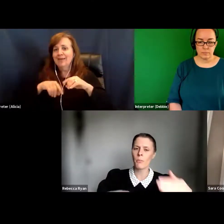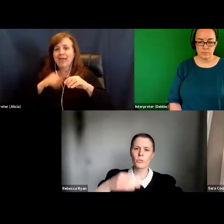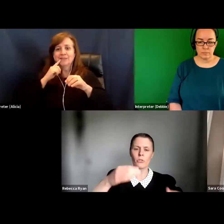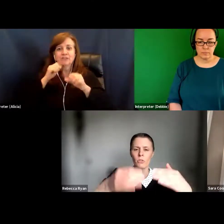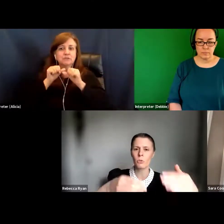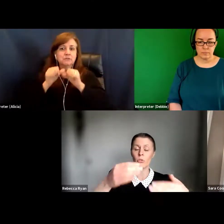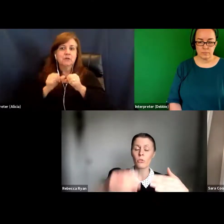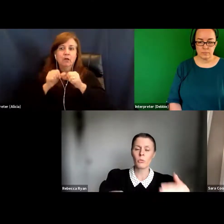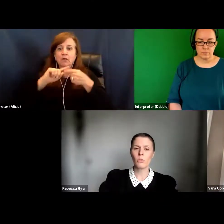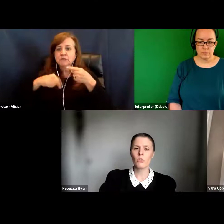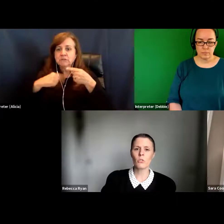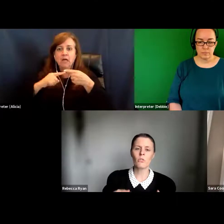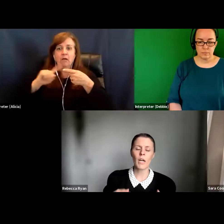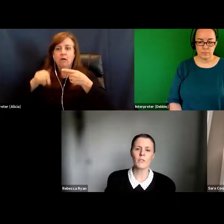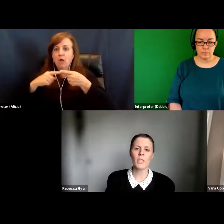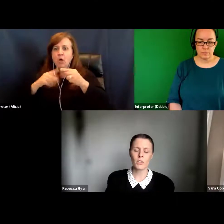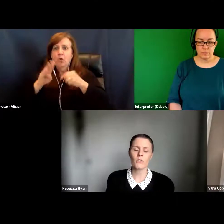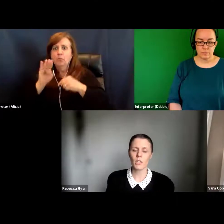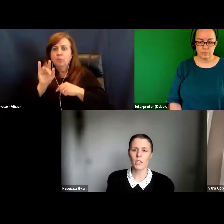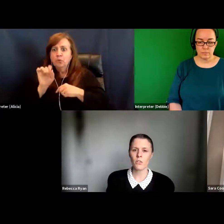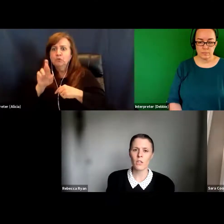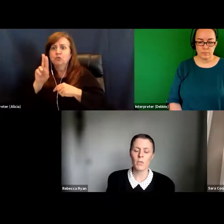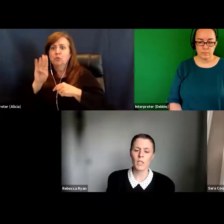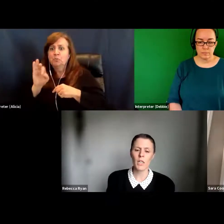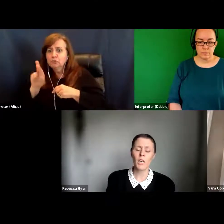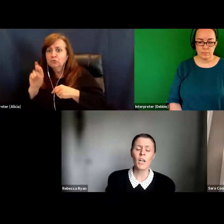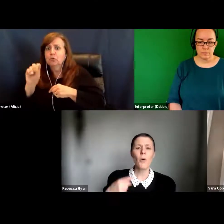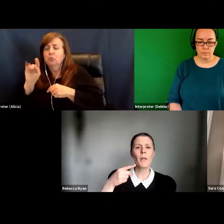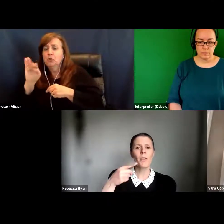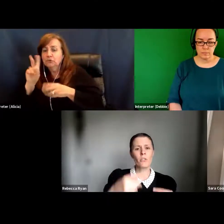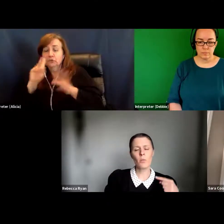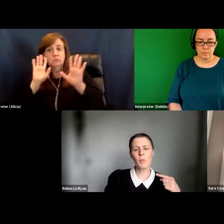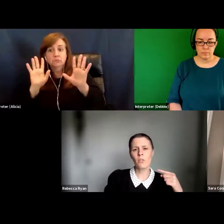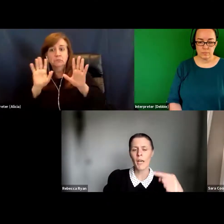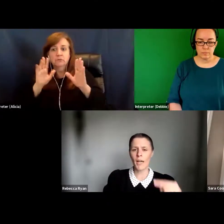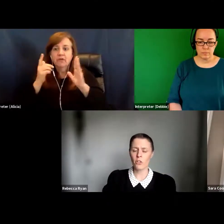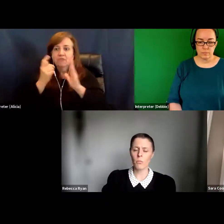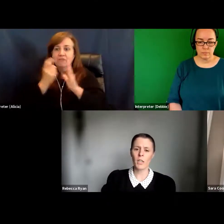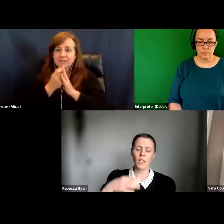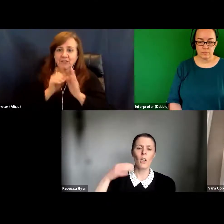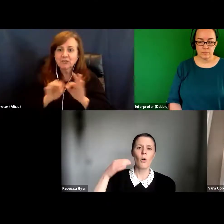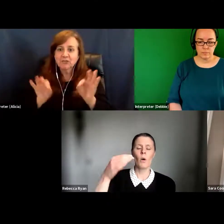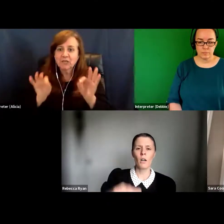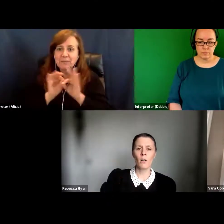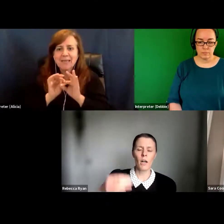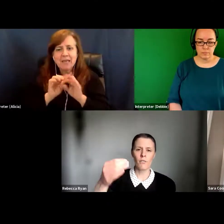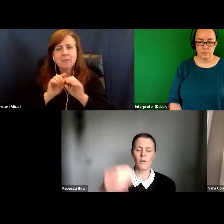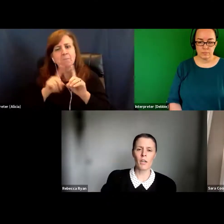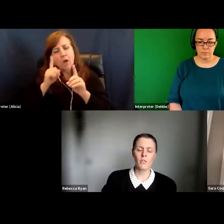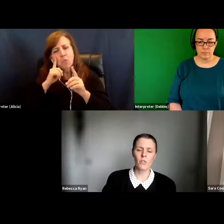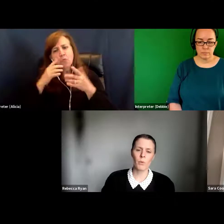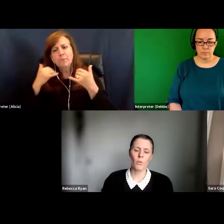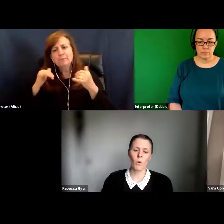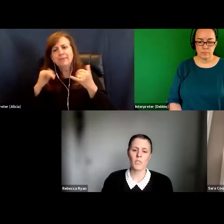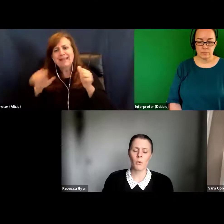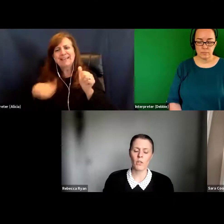worrying about boosters and boosters and boosters. Vaccination really is going to be the key, but there's going to be some catch up played while